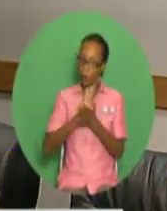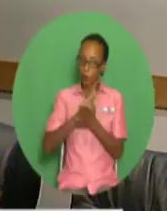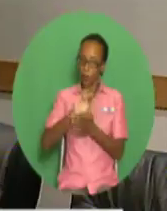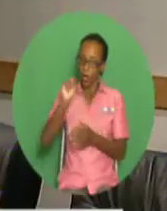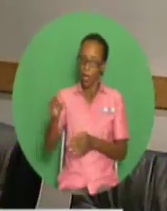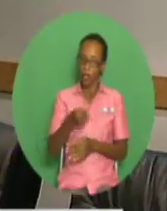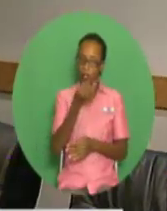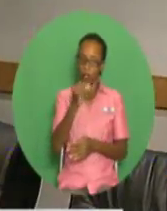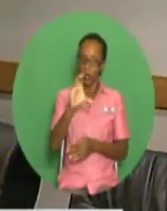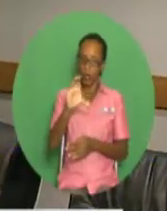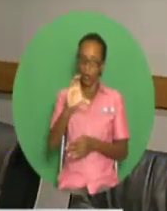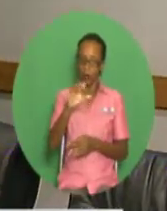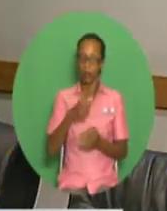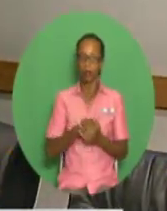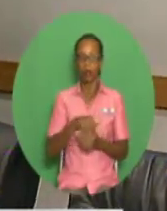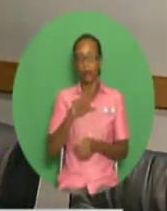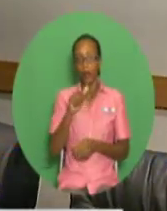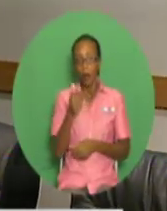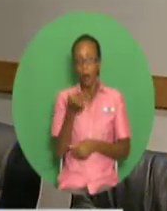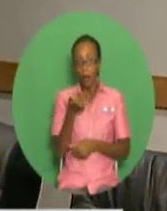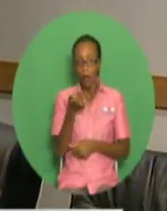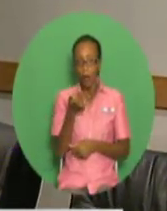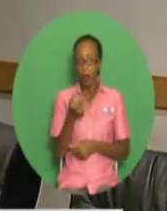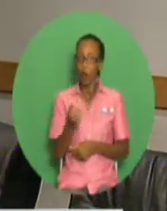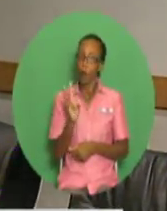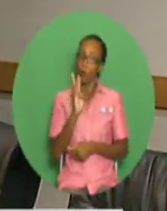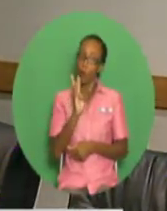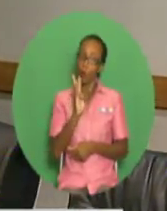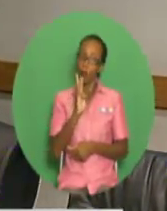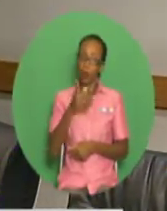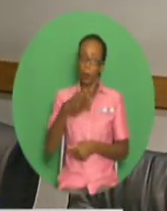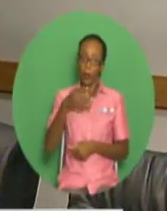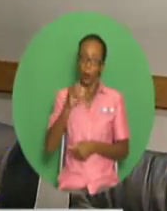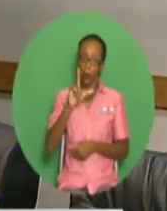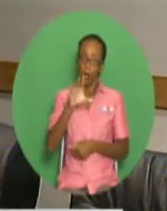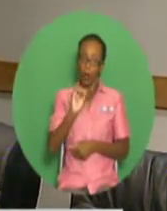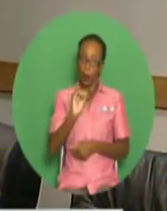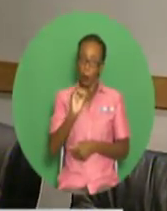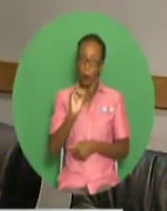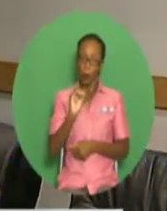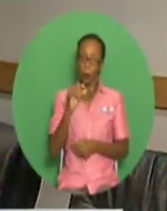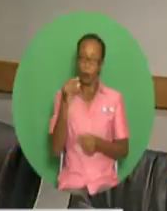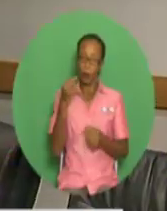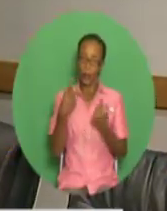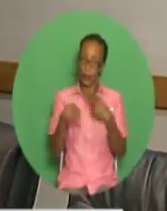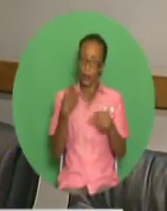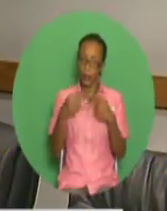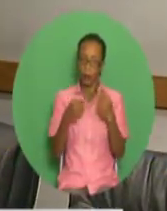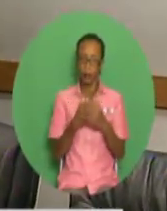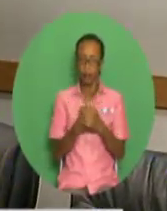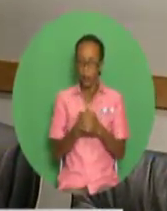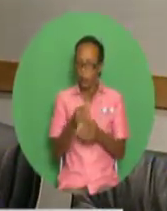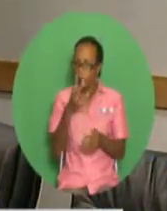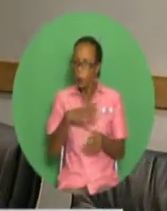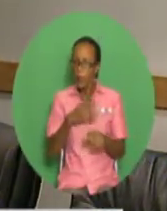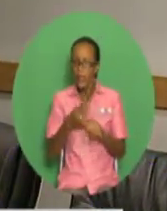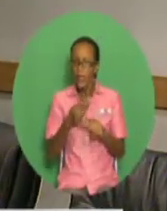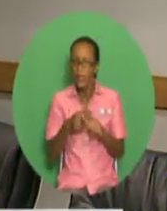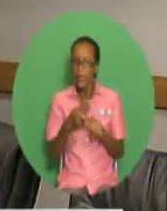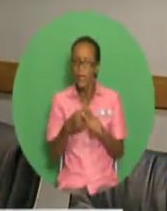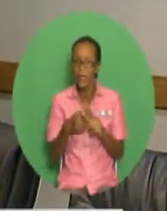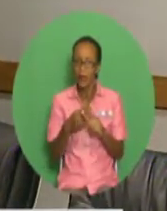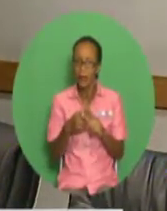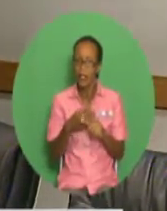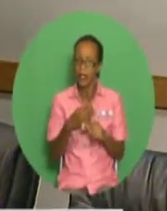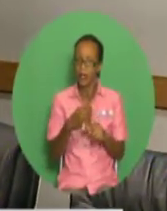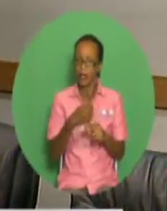Carifta woman won the water polo under 19 for the first time. And it took me a while to catch this young lady's name. So bear with me.